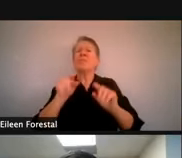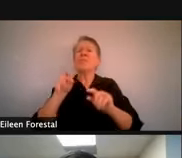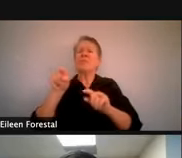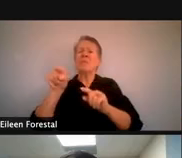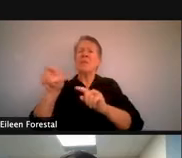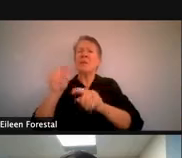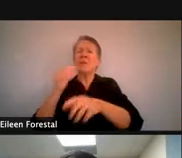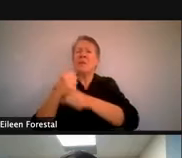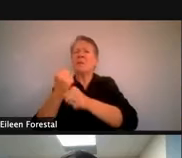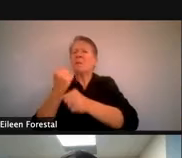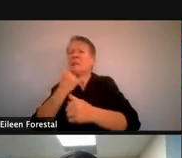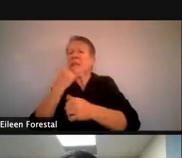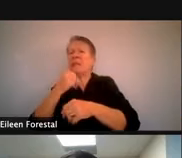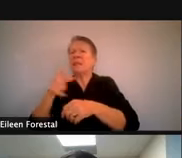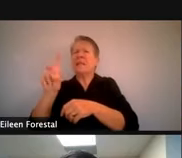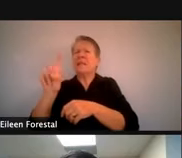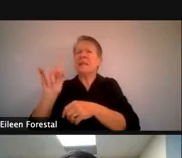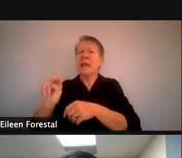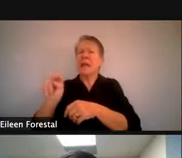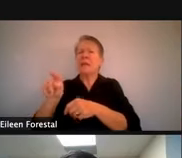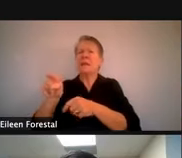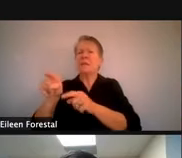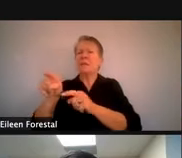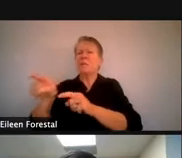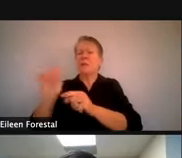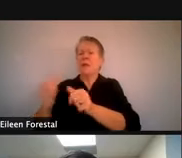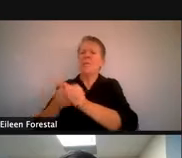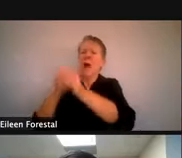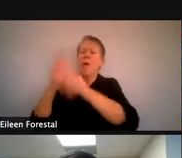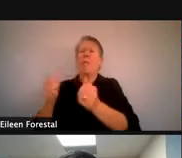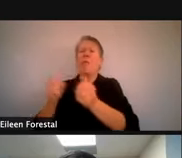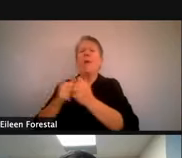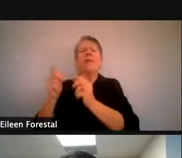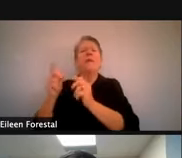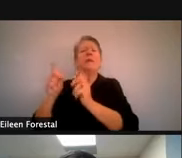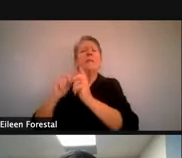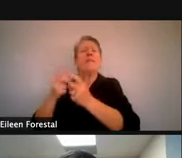Sarah, Angelo, and Brenda right after this call, if that's possible.